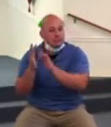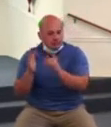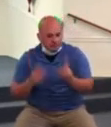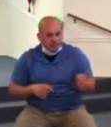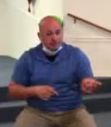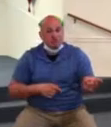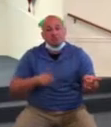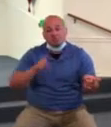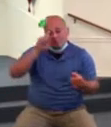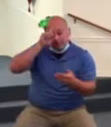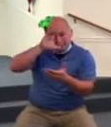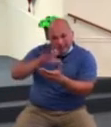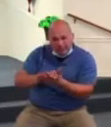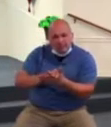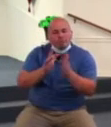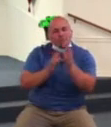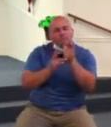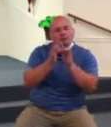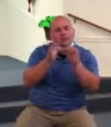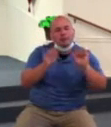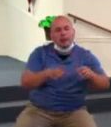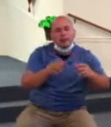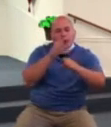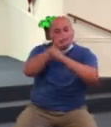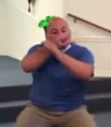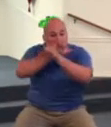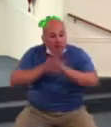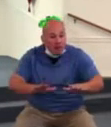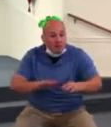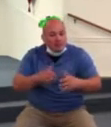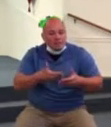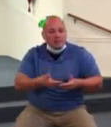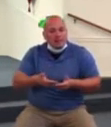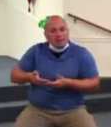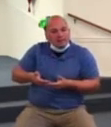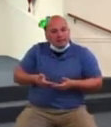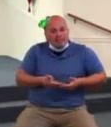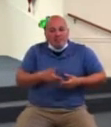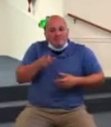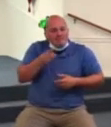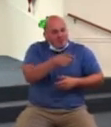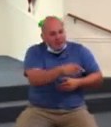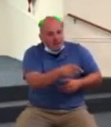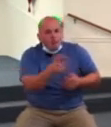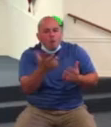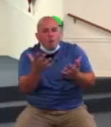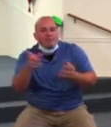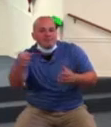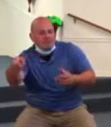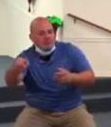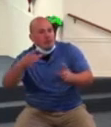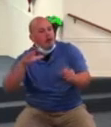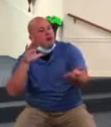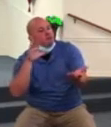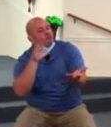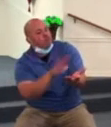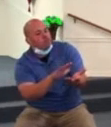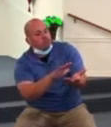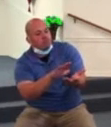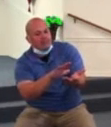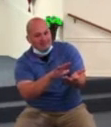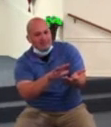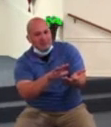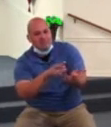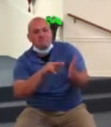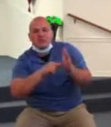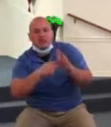believe Jesus can impart a blessing to their little ones, so they want Jesus to place his hands on them. Some of